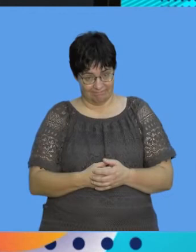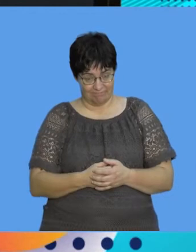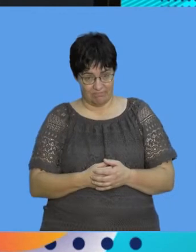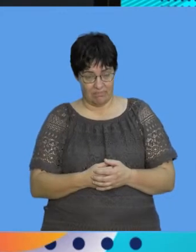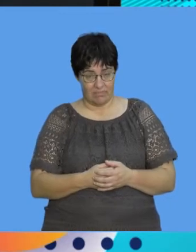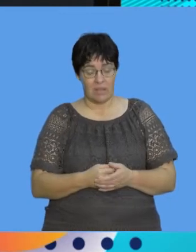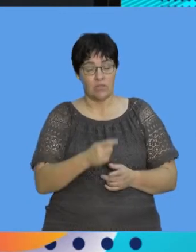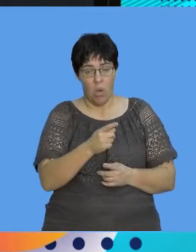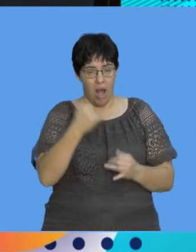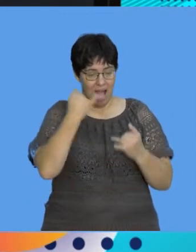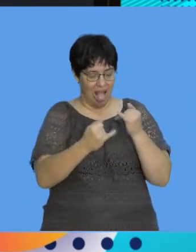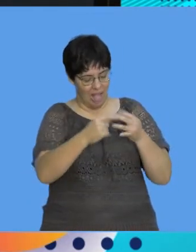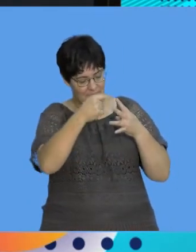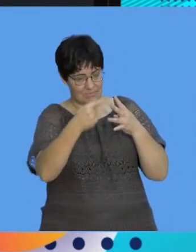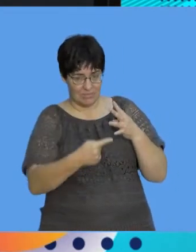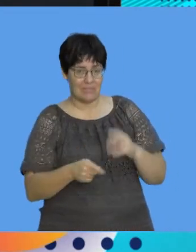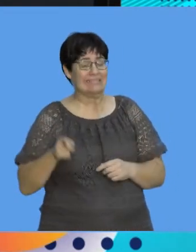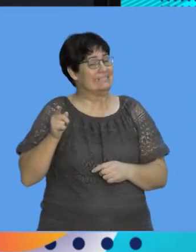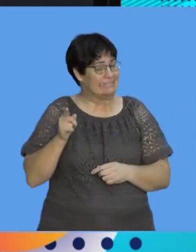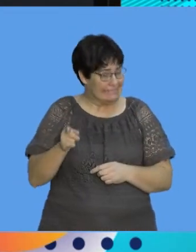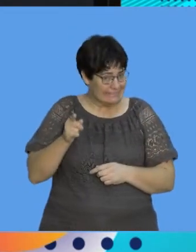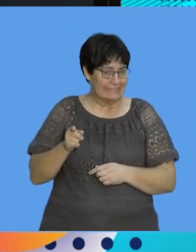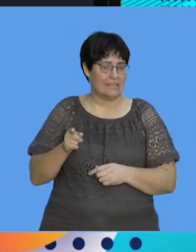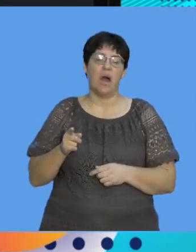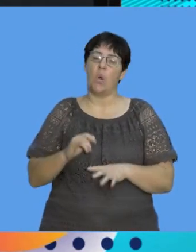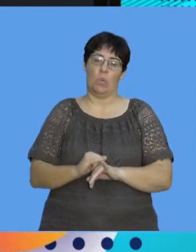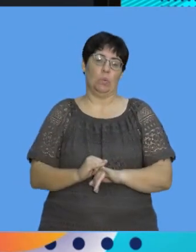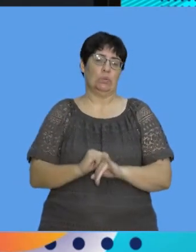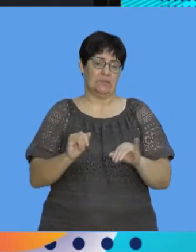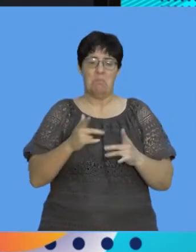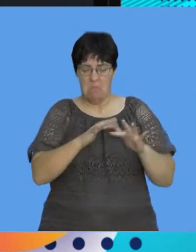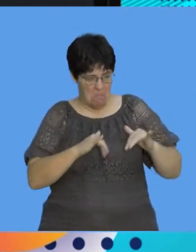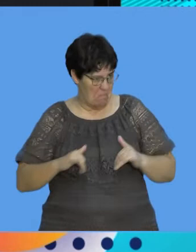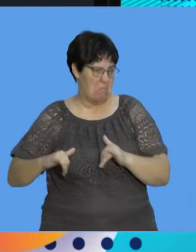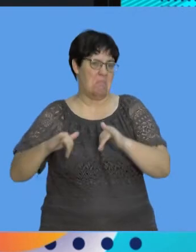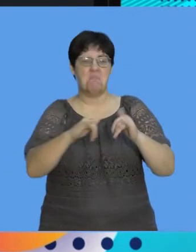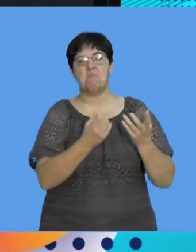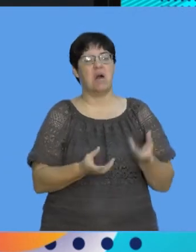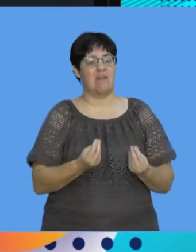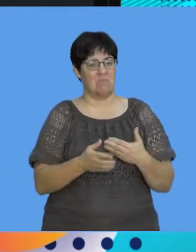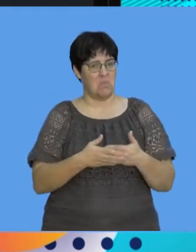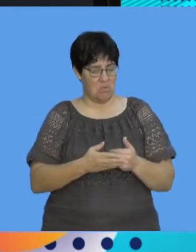these deficiencies that we've looked at, that is probably the most common one, all right, is